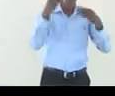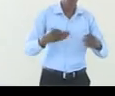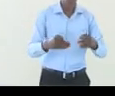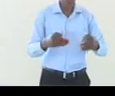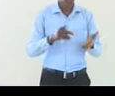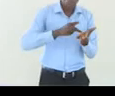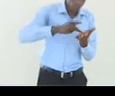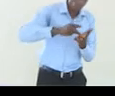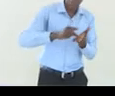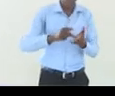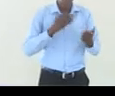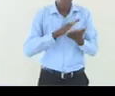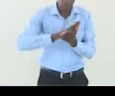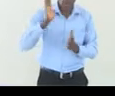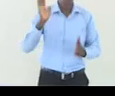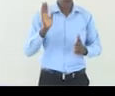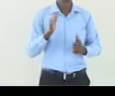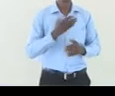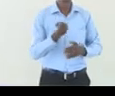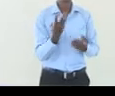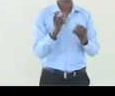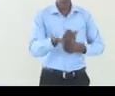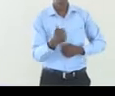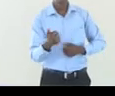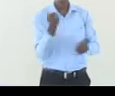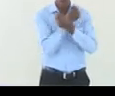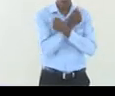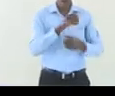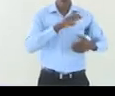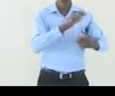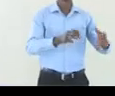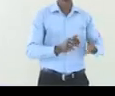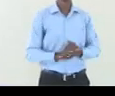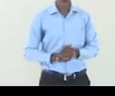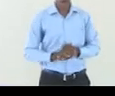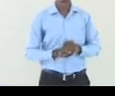justice, purity, chastity, and so on and so forth. Love.